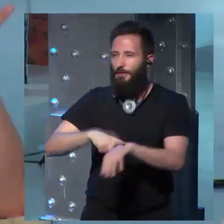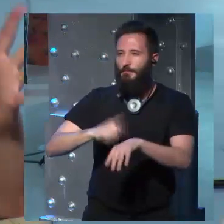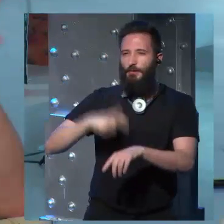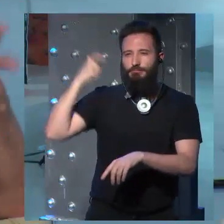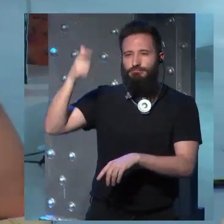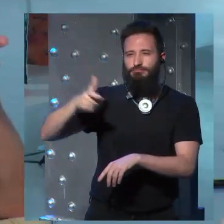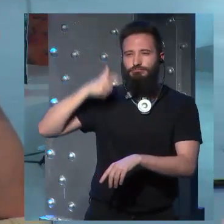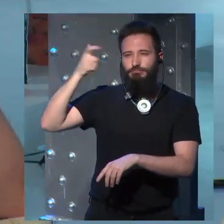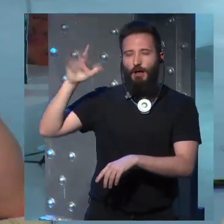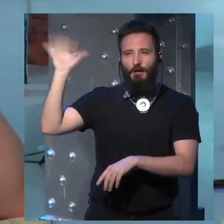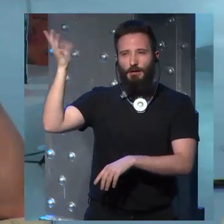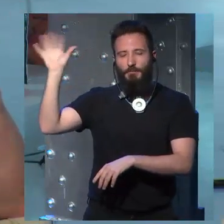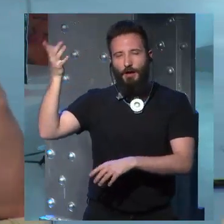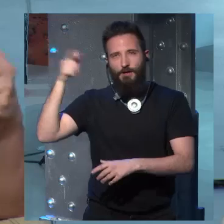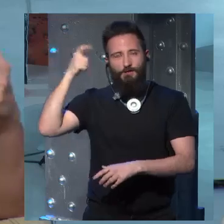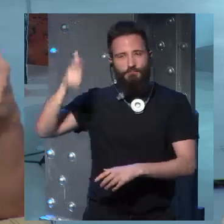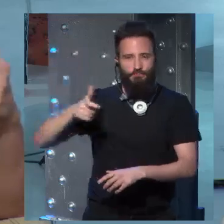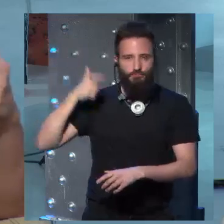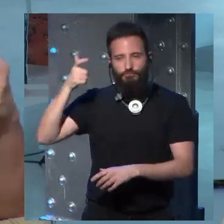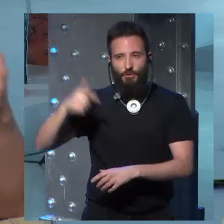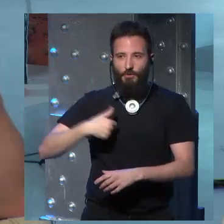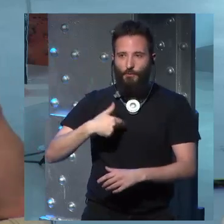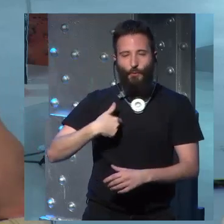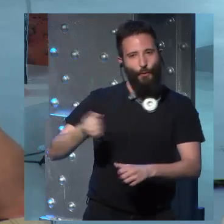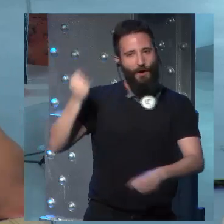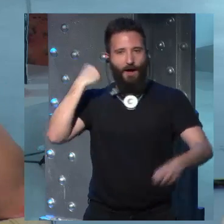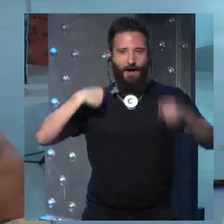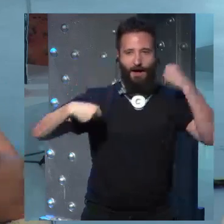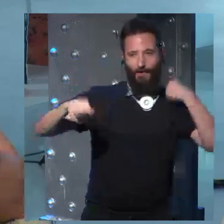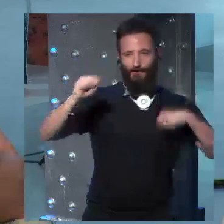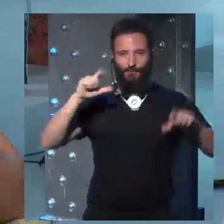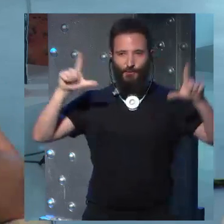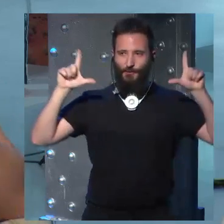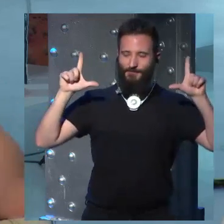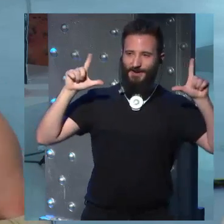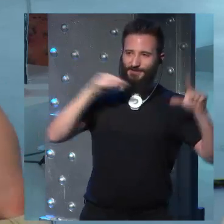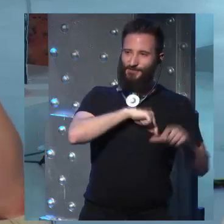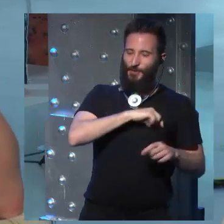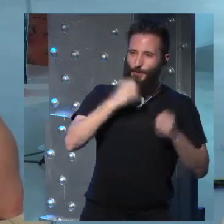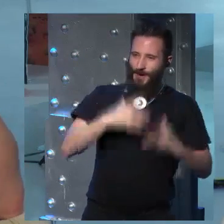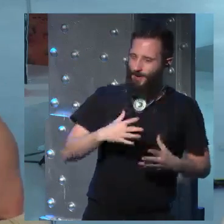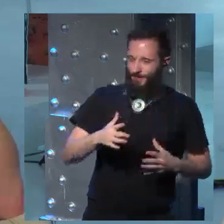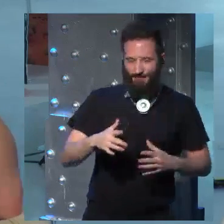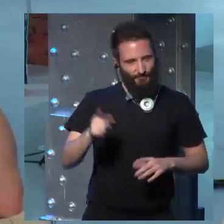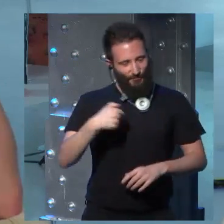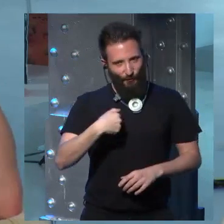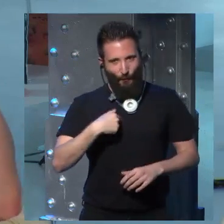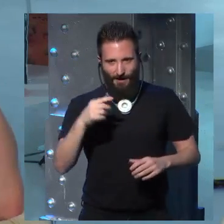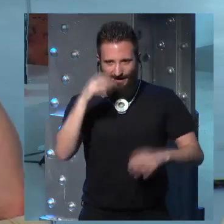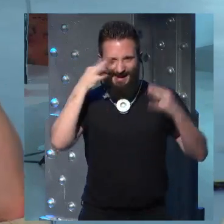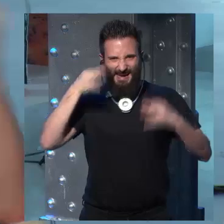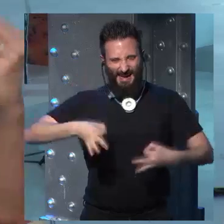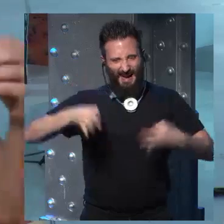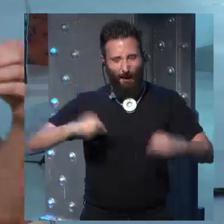am pretending so hard to be fine, but I am freezing my ass off. It